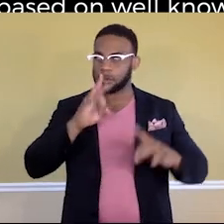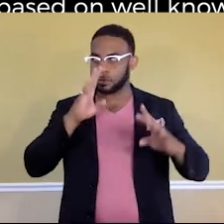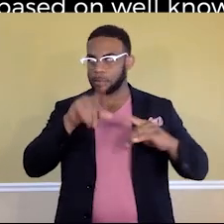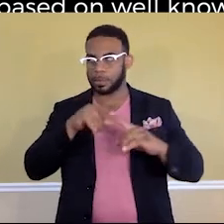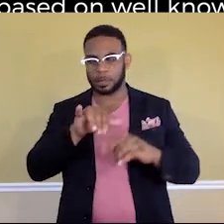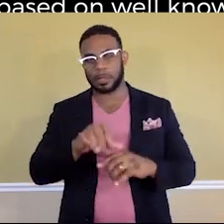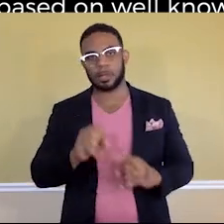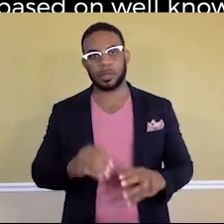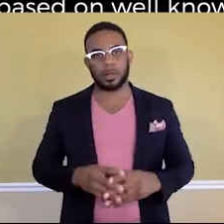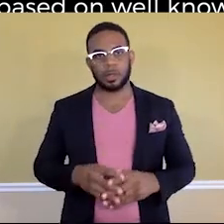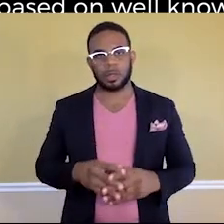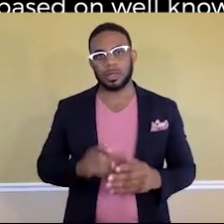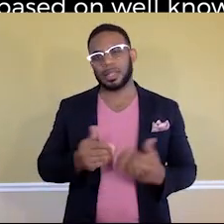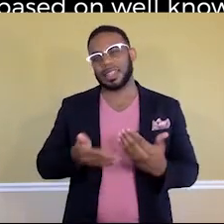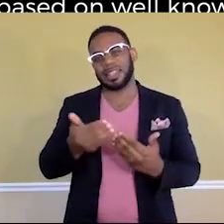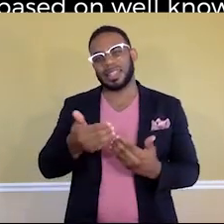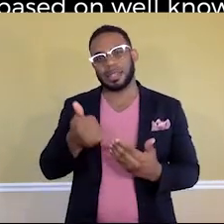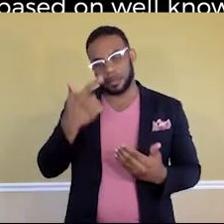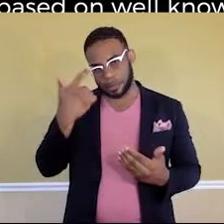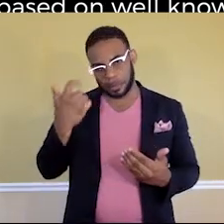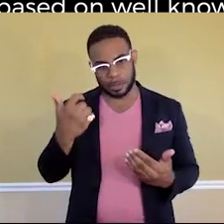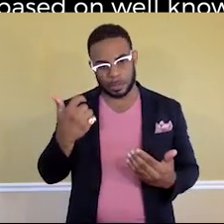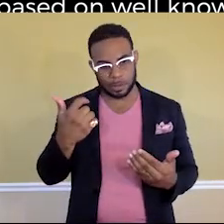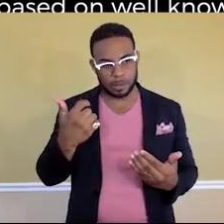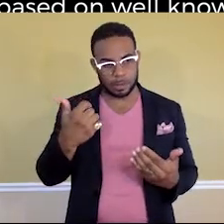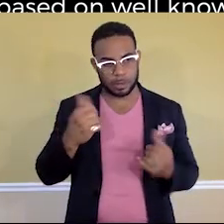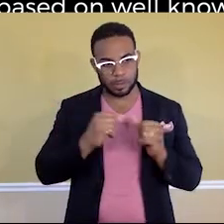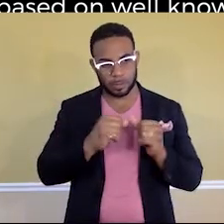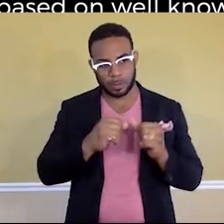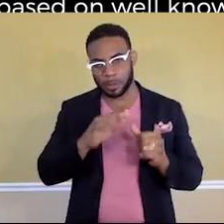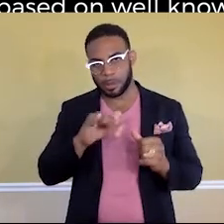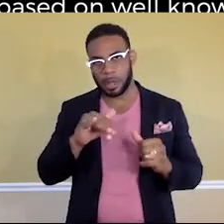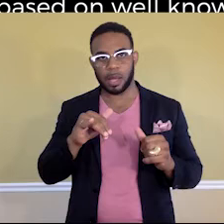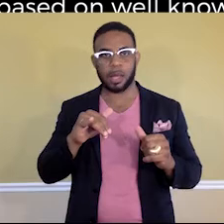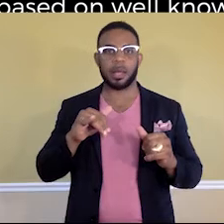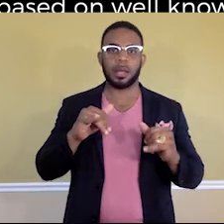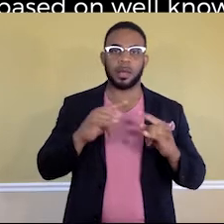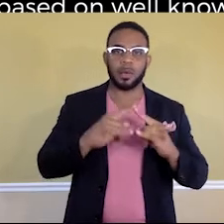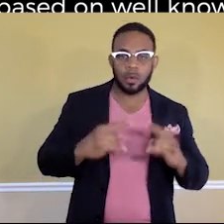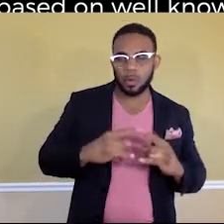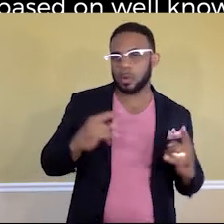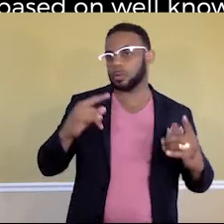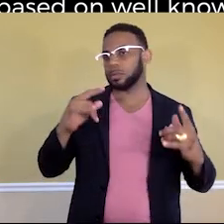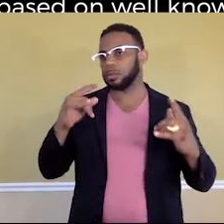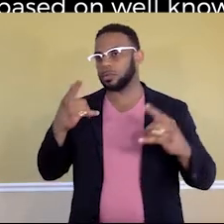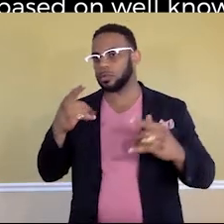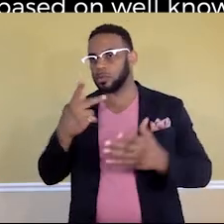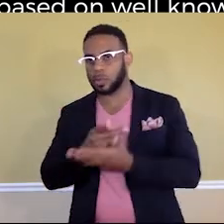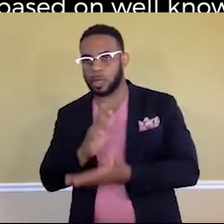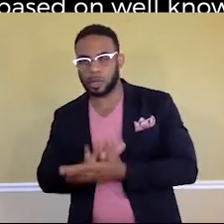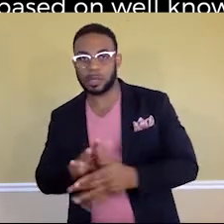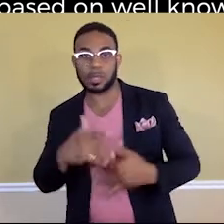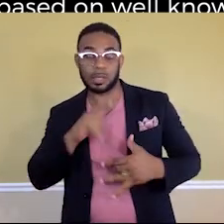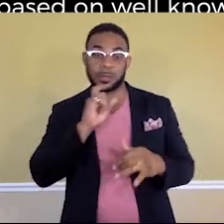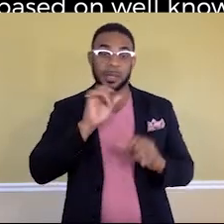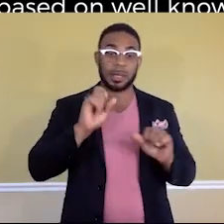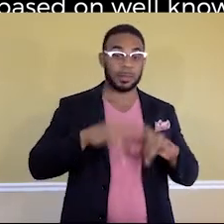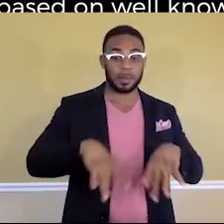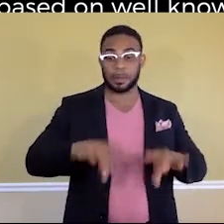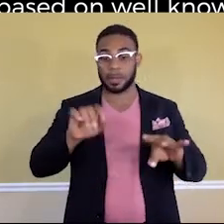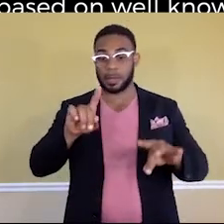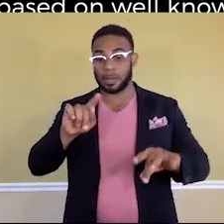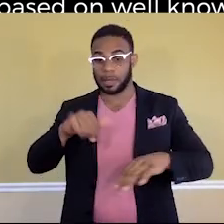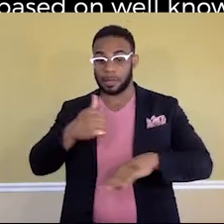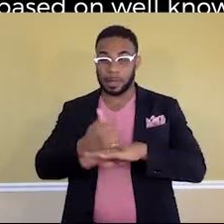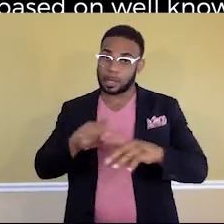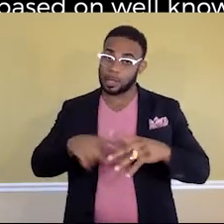about this. It's easy because it's perpetuated by boot camps and by grad school that you should just be able to pick up a data